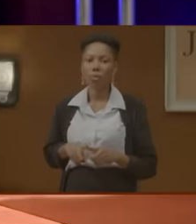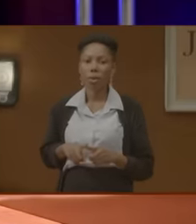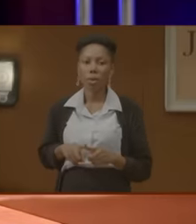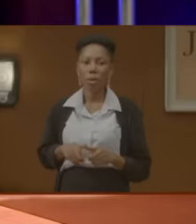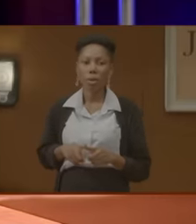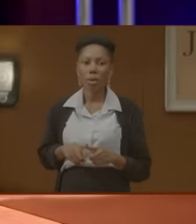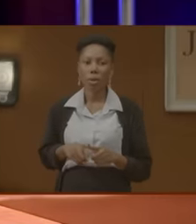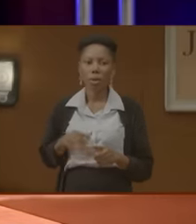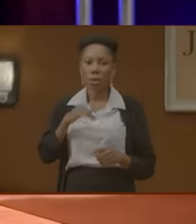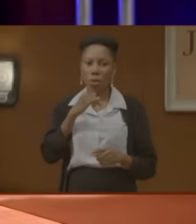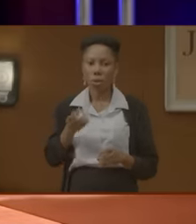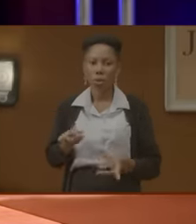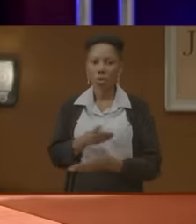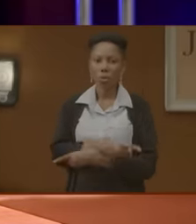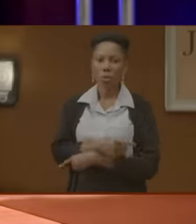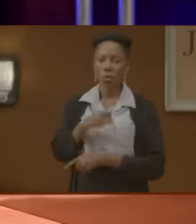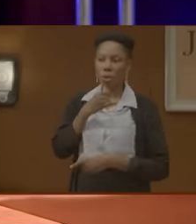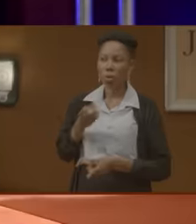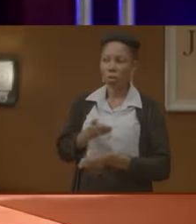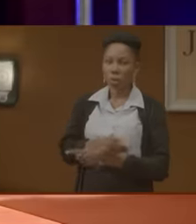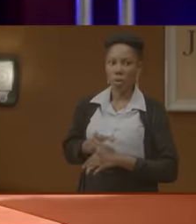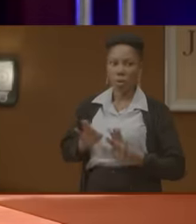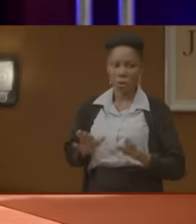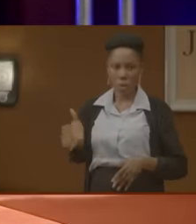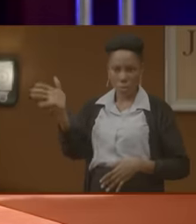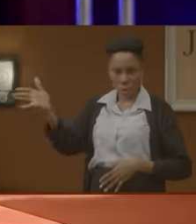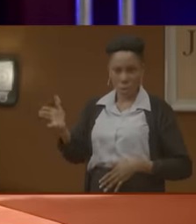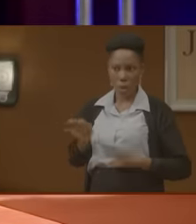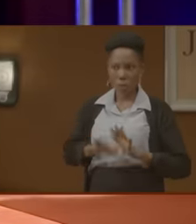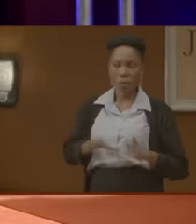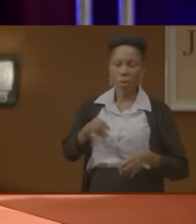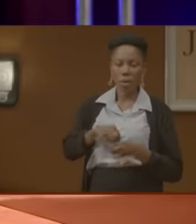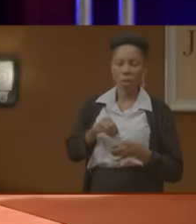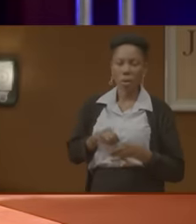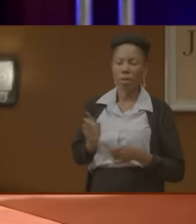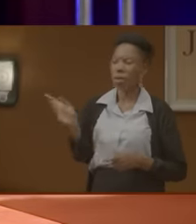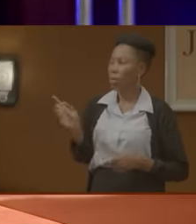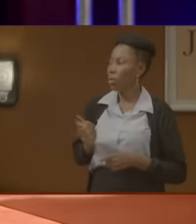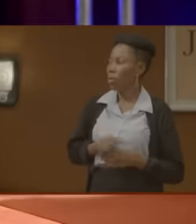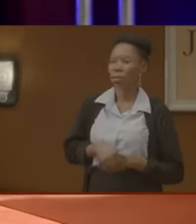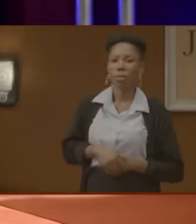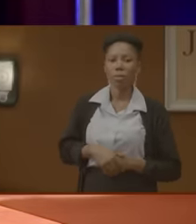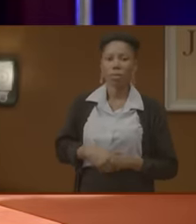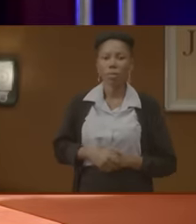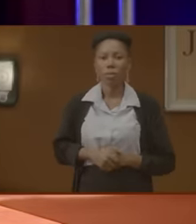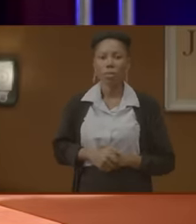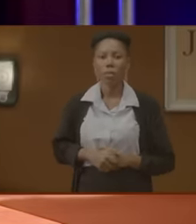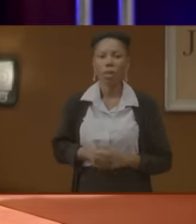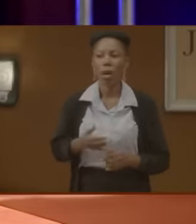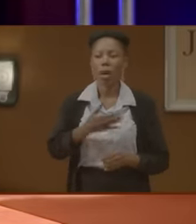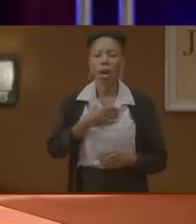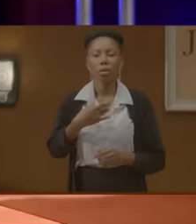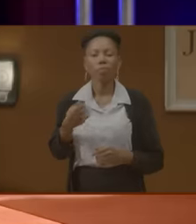Apart from today. Wait, they're in court now? Yes, they are. Okay. Apart from today. Apart from today. Apart from today, I think